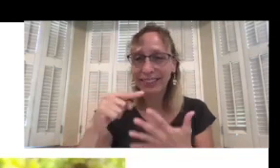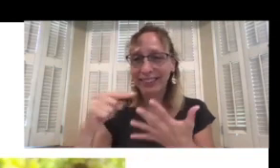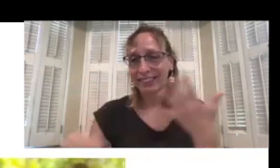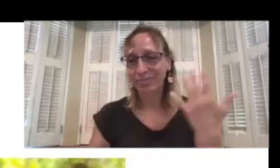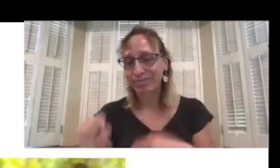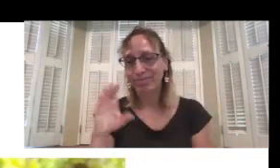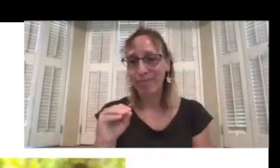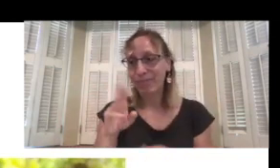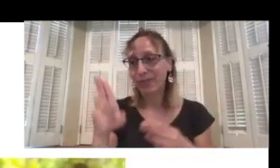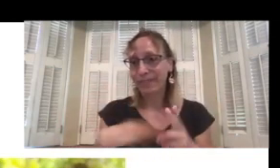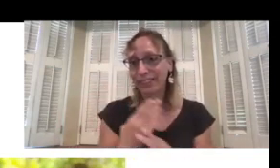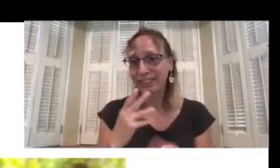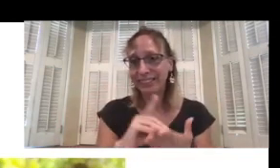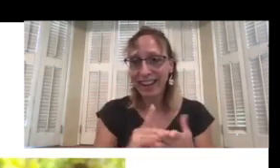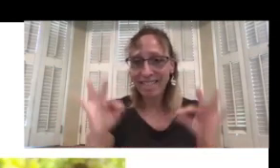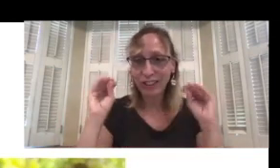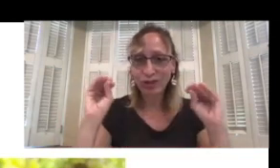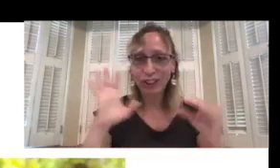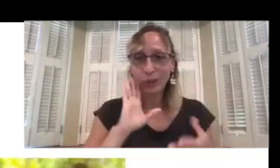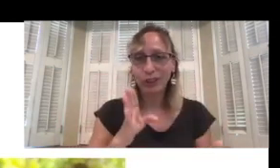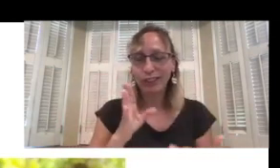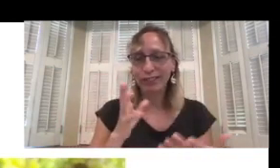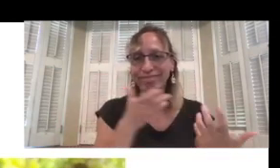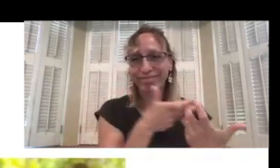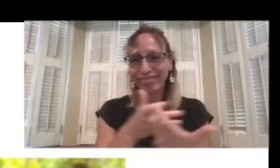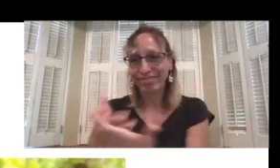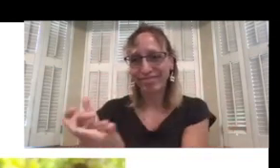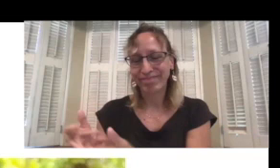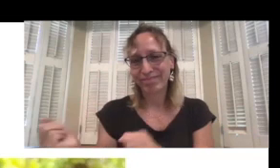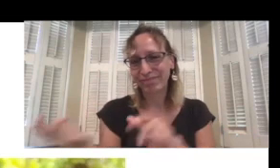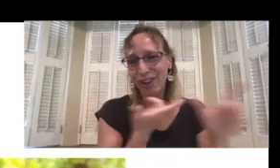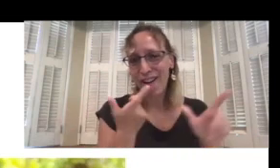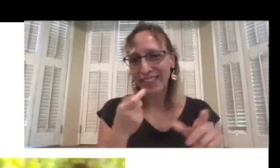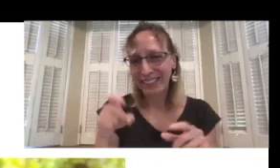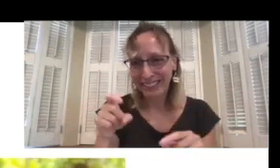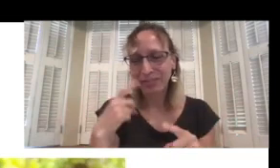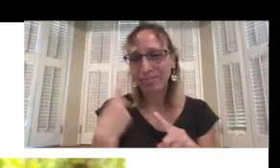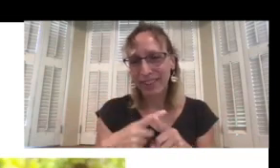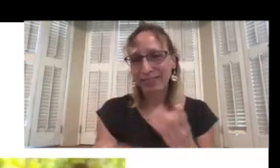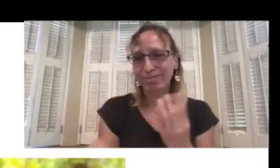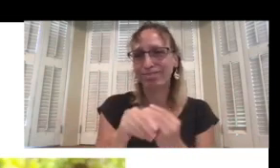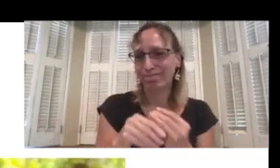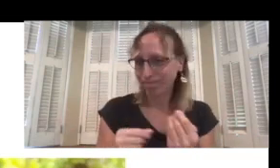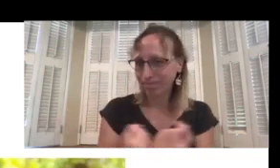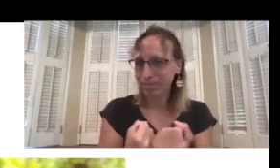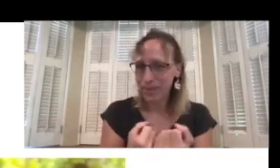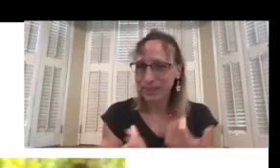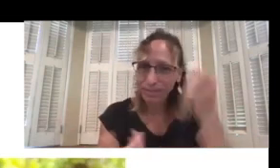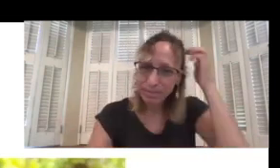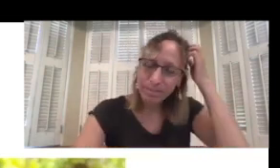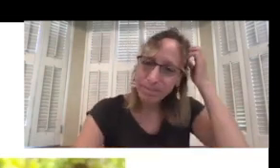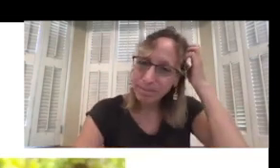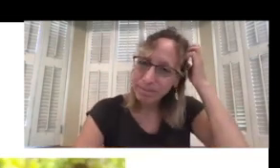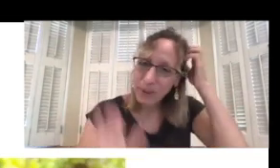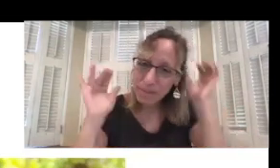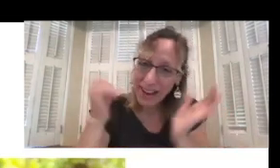Other students may have learning needs and additional disabilities. So universal design of instruction really accommodates many learners'